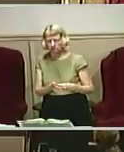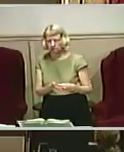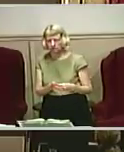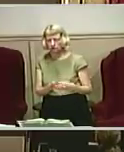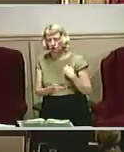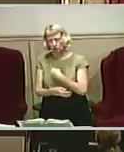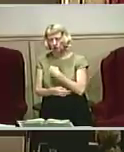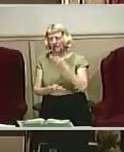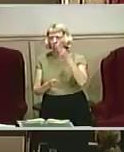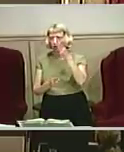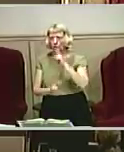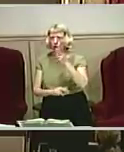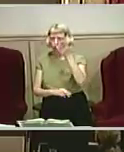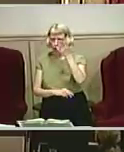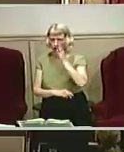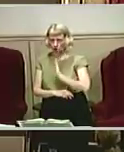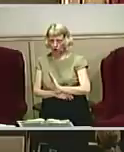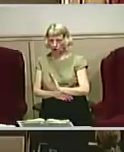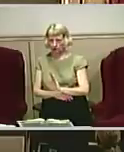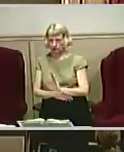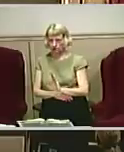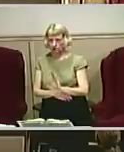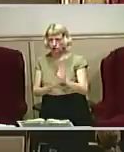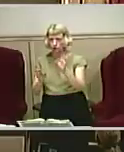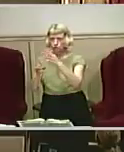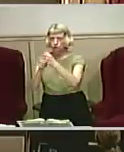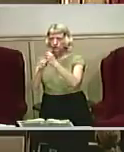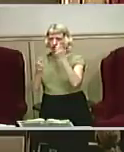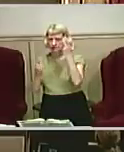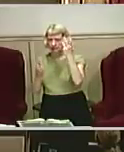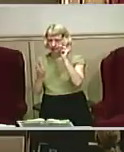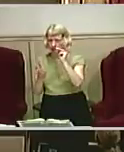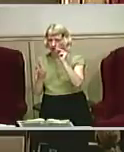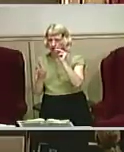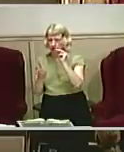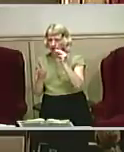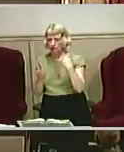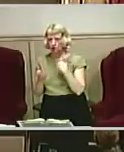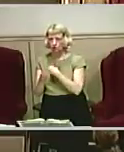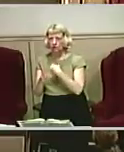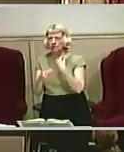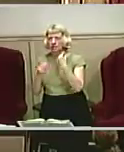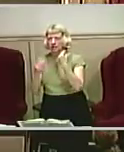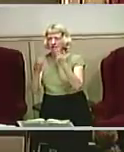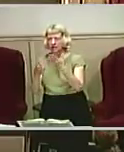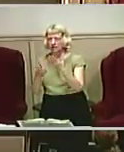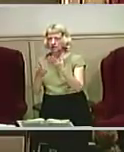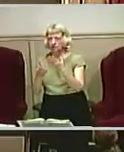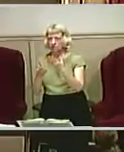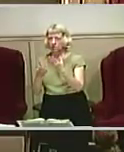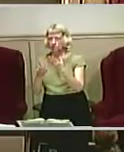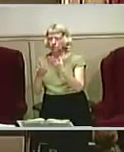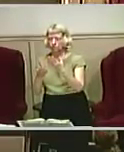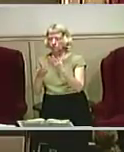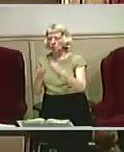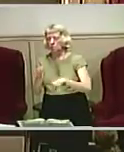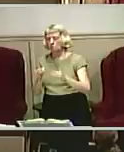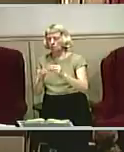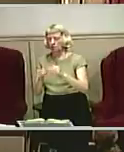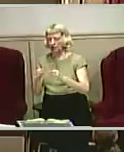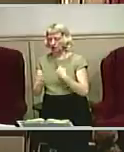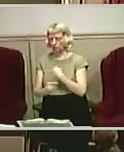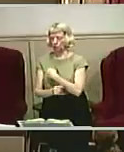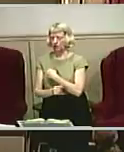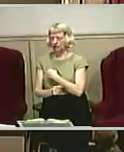we honoring God, trusting Him, fearing Him, that we can give over and above what we think we can